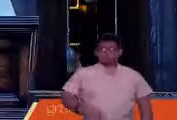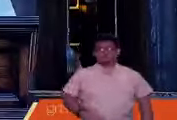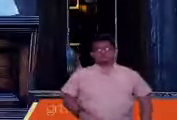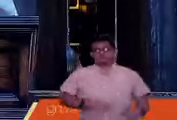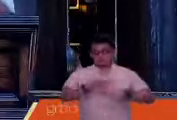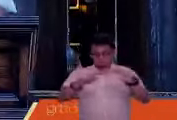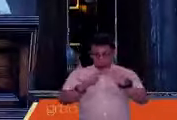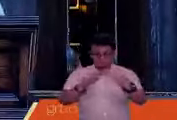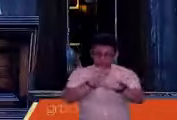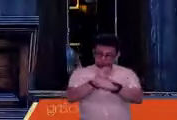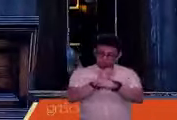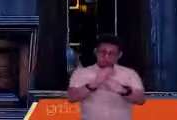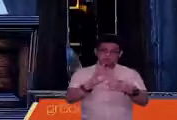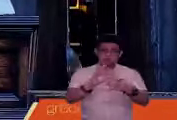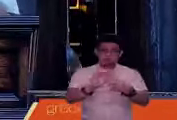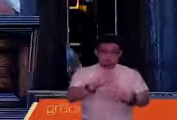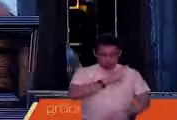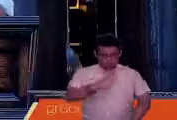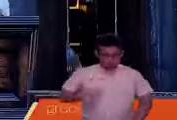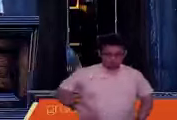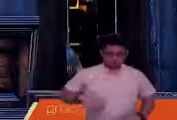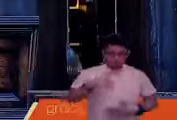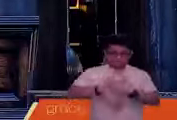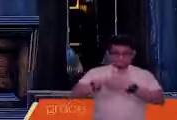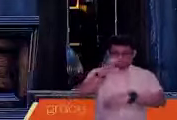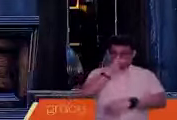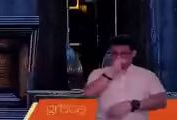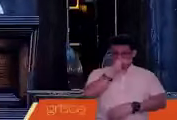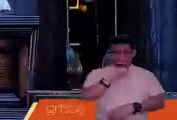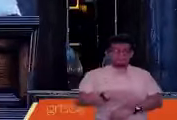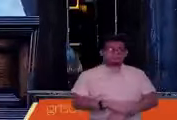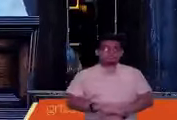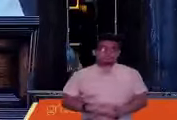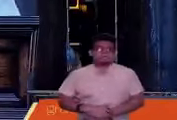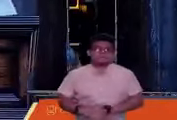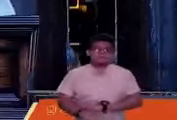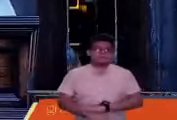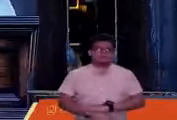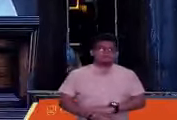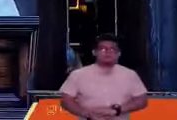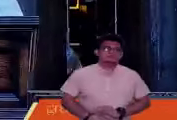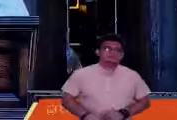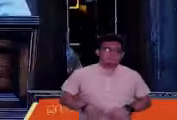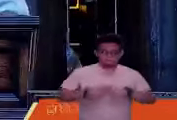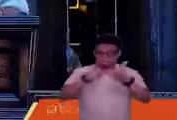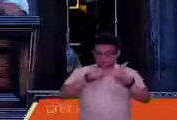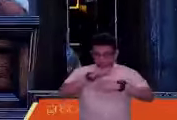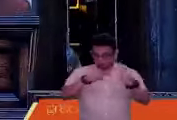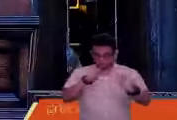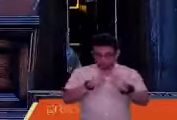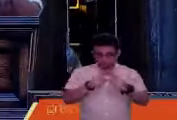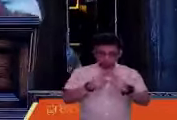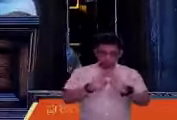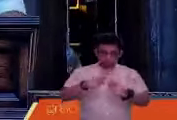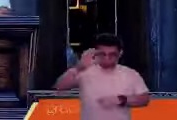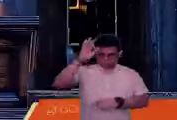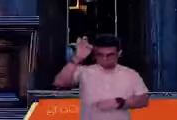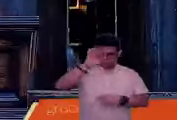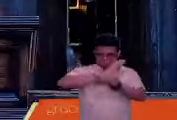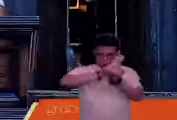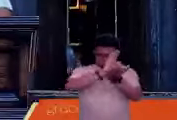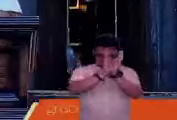pastors, about the work of the Lord. Storya mi sa buluhaton sa Ginoo, mga kaigsoonan. But when I became a